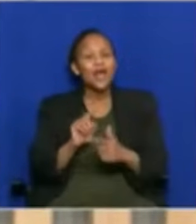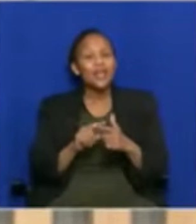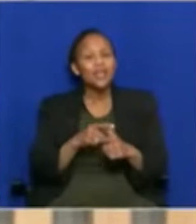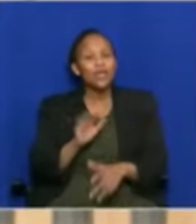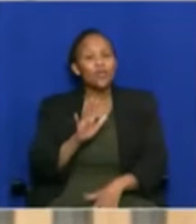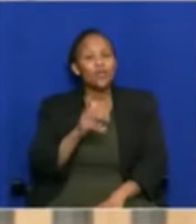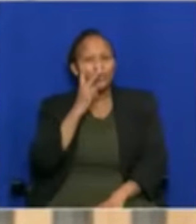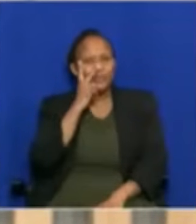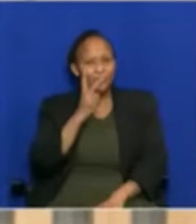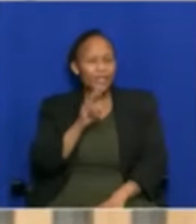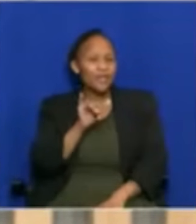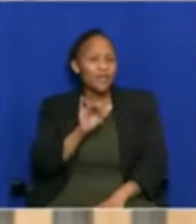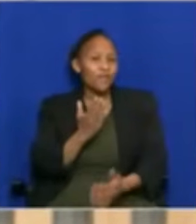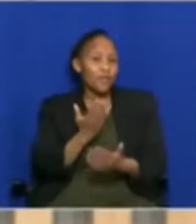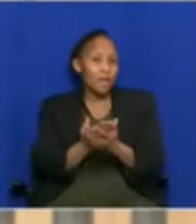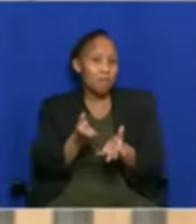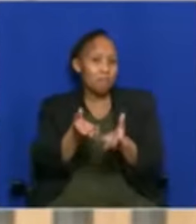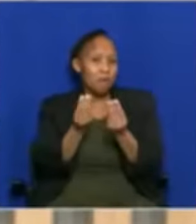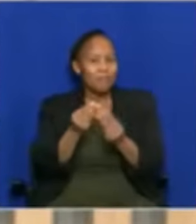reference.